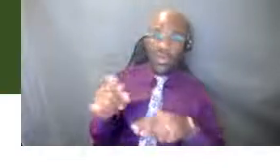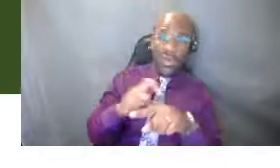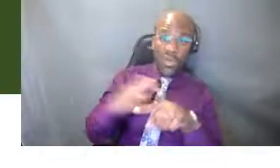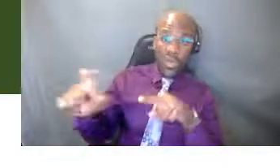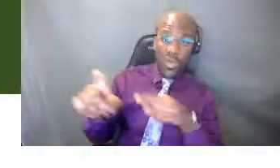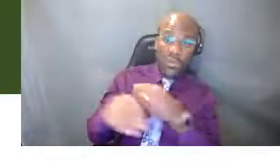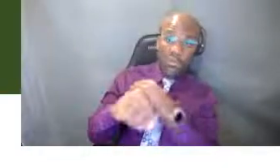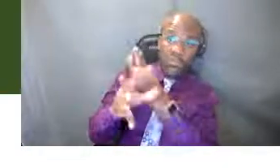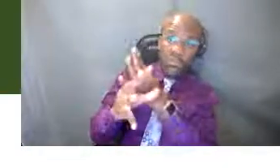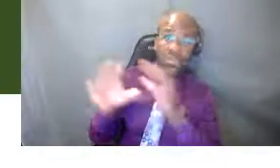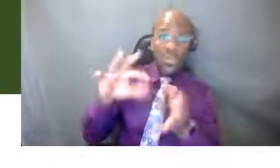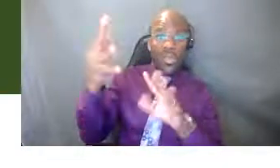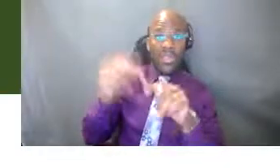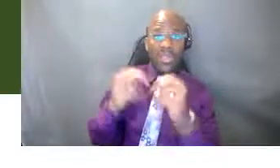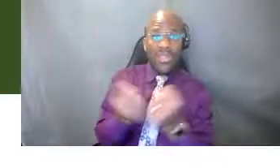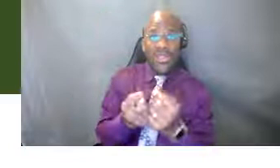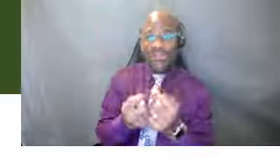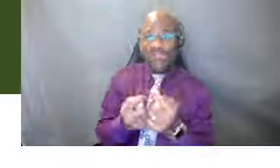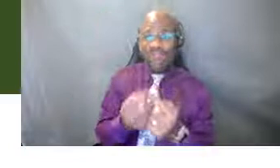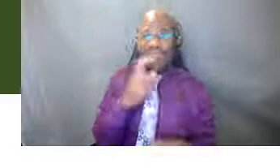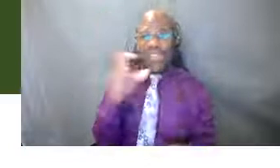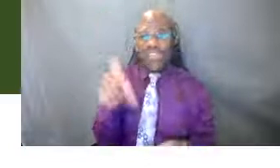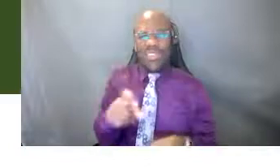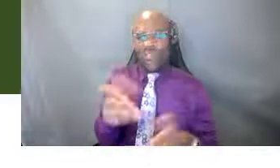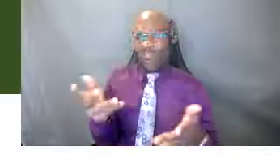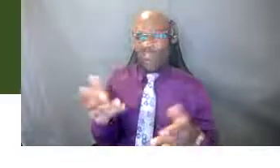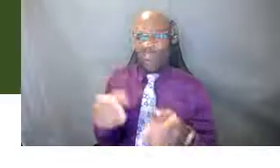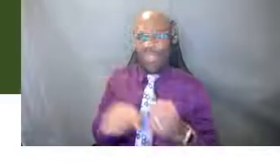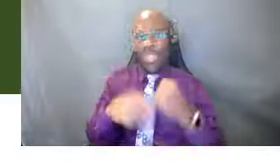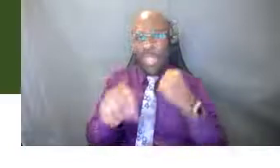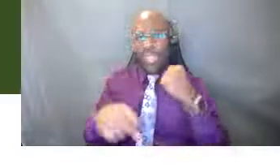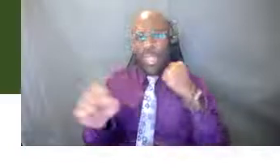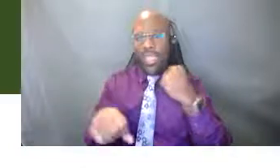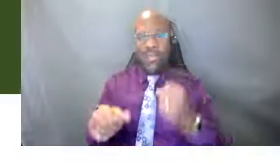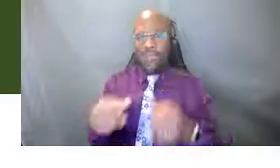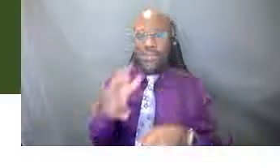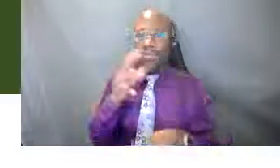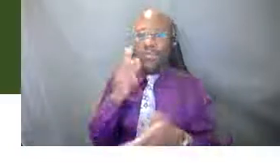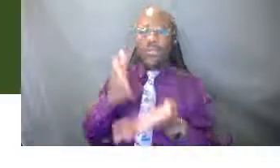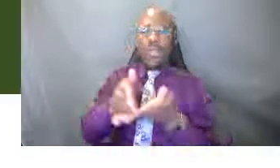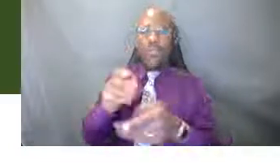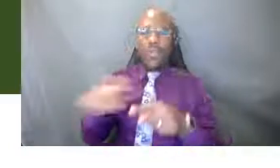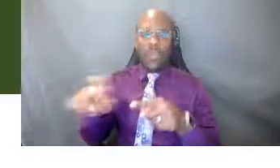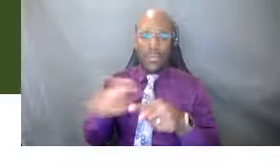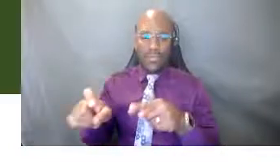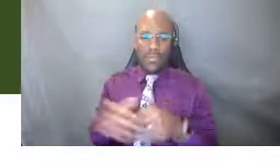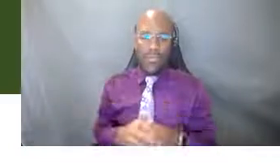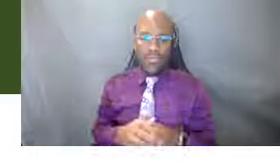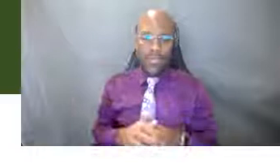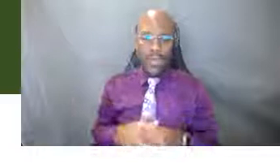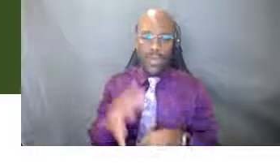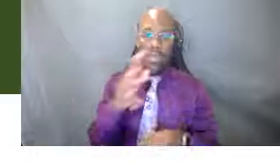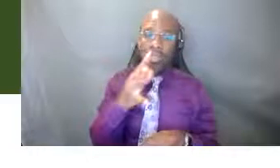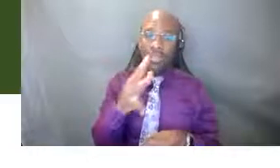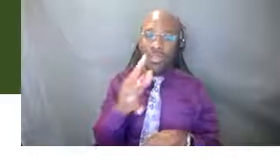unhelpful. So because now this mother no longer trusts crisis to actually